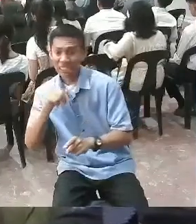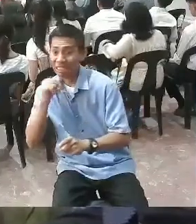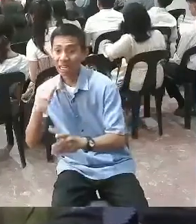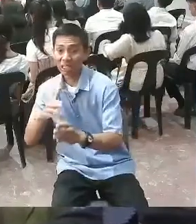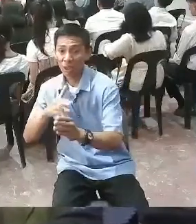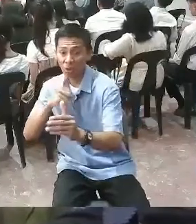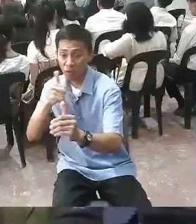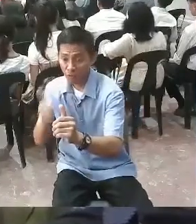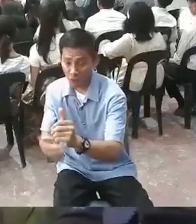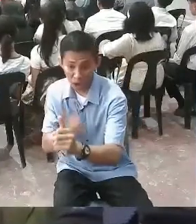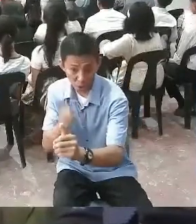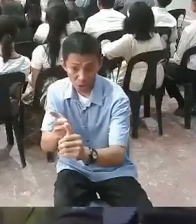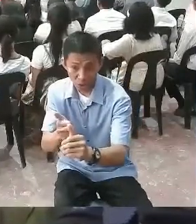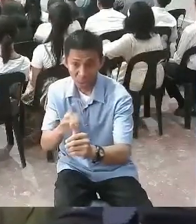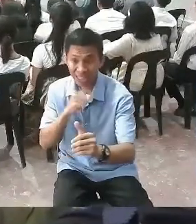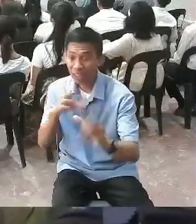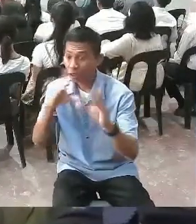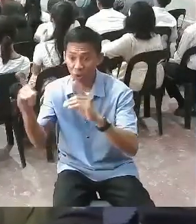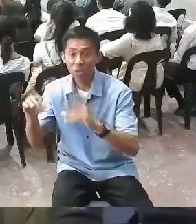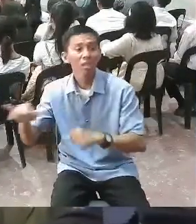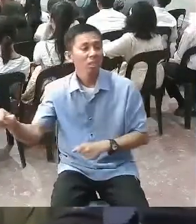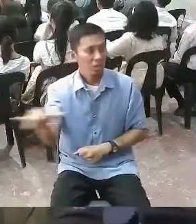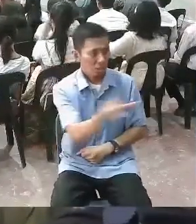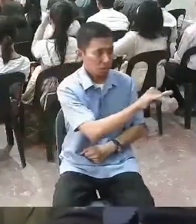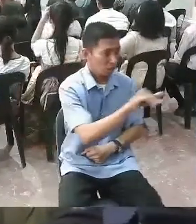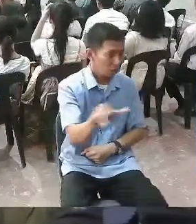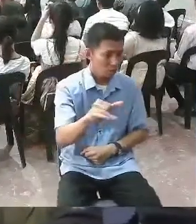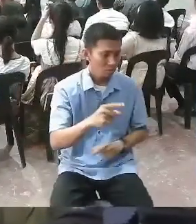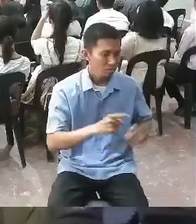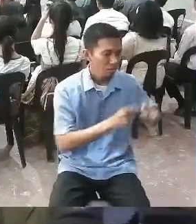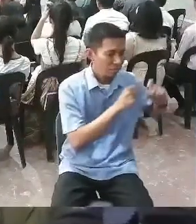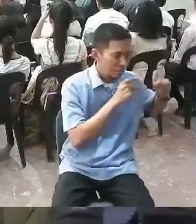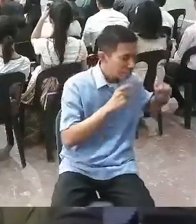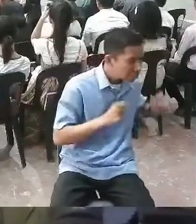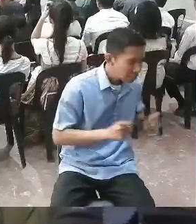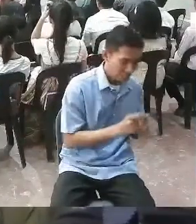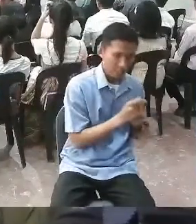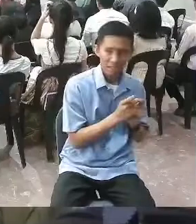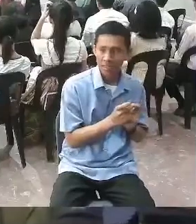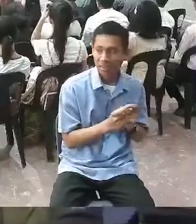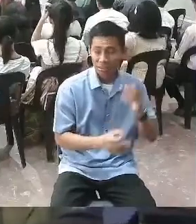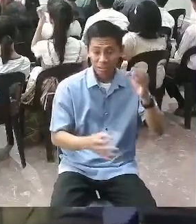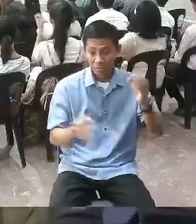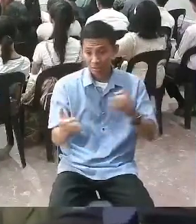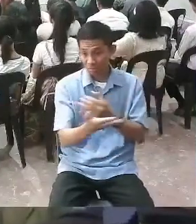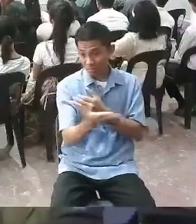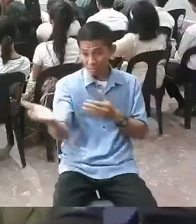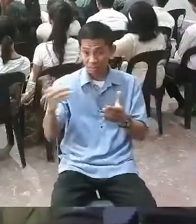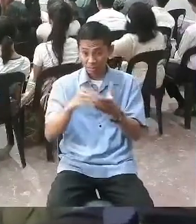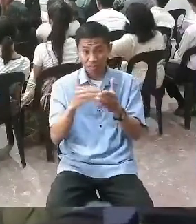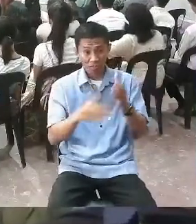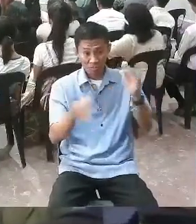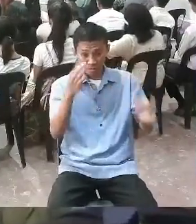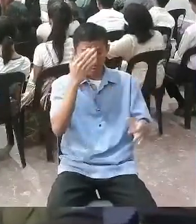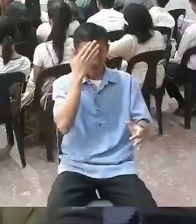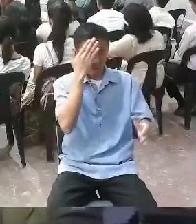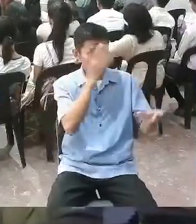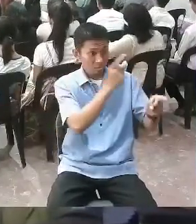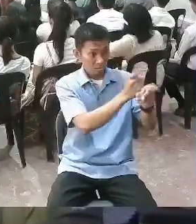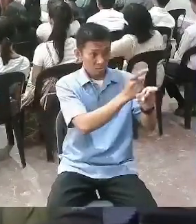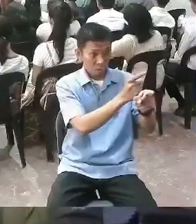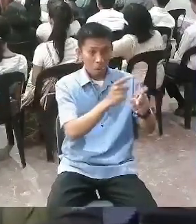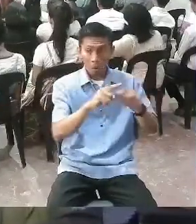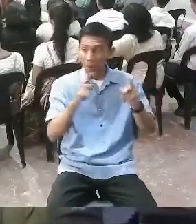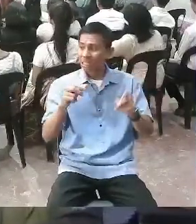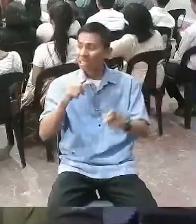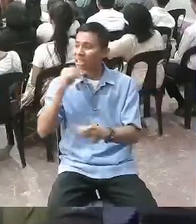what? Sin. In the past week, is there something good that you should have